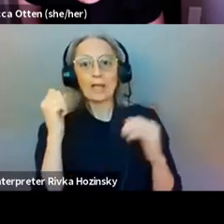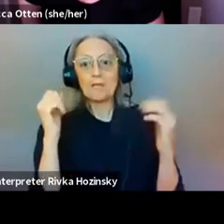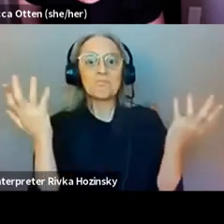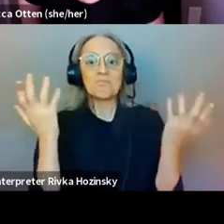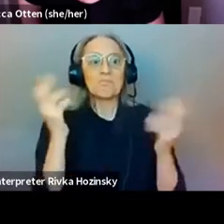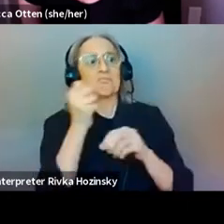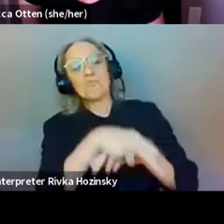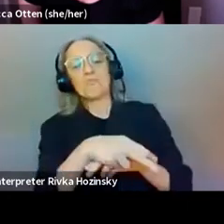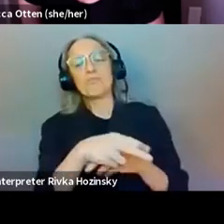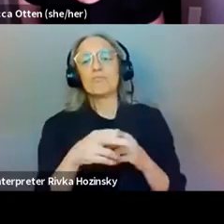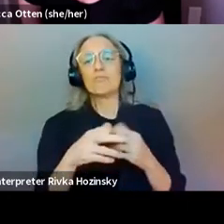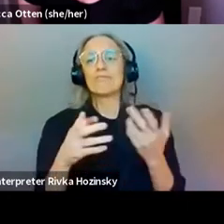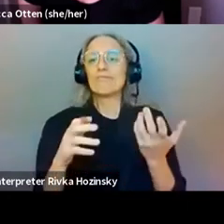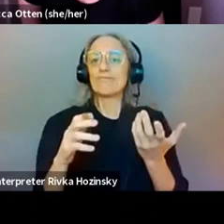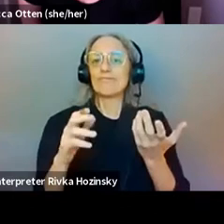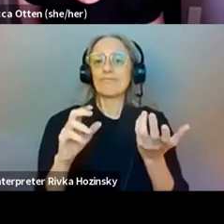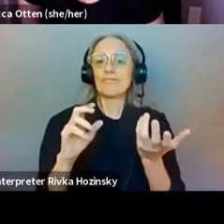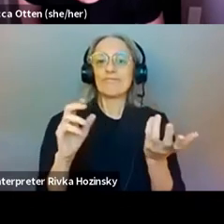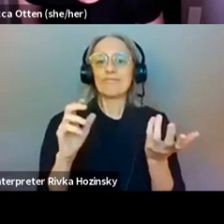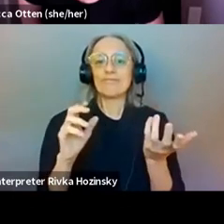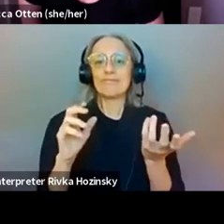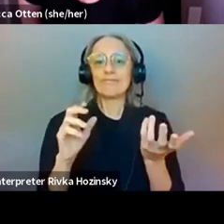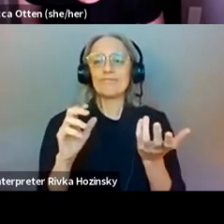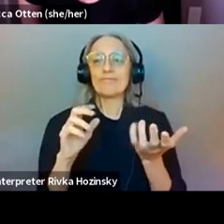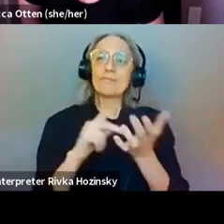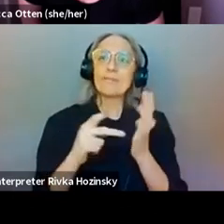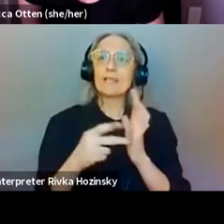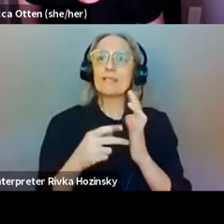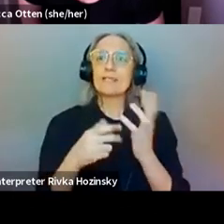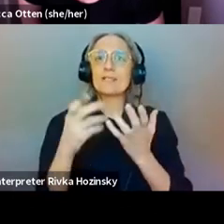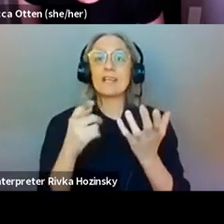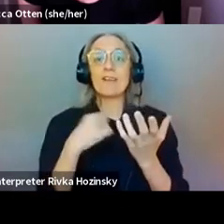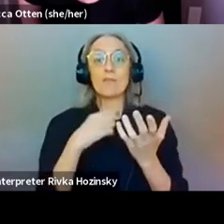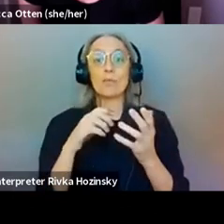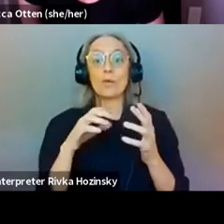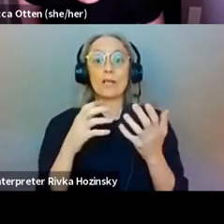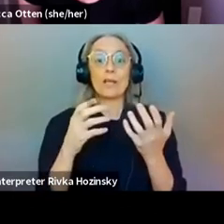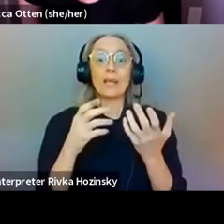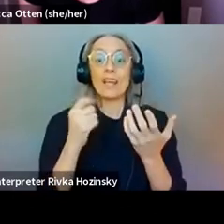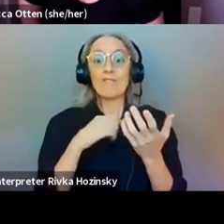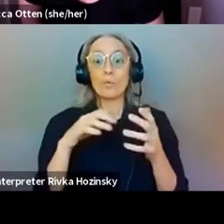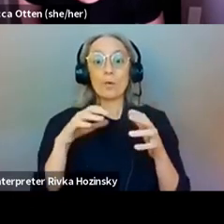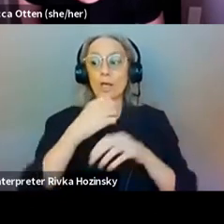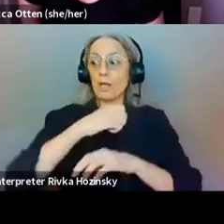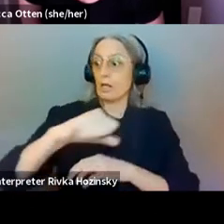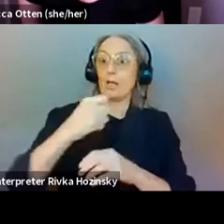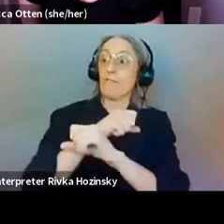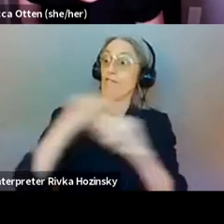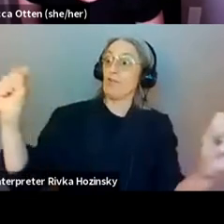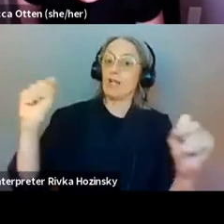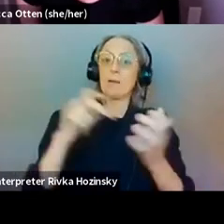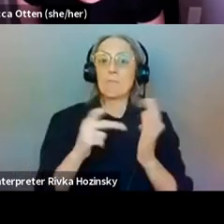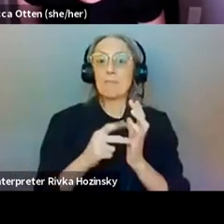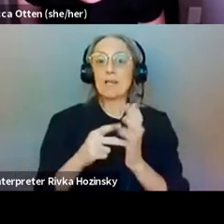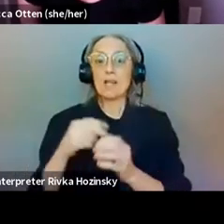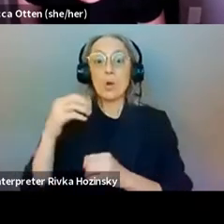somehow we're already sort of taking away the rights, let's say, of the white male, you know, I mean, that's always sort of the discussion,